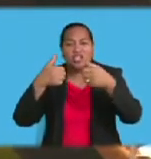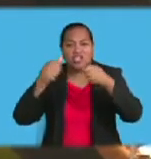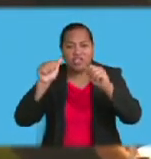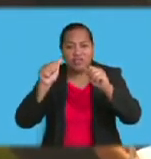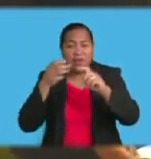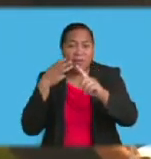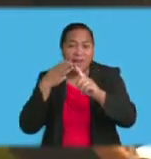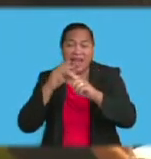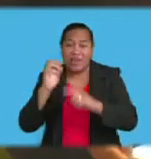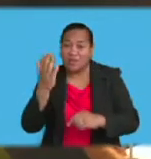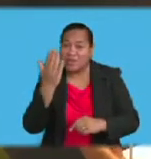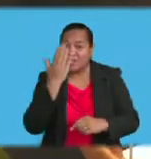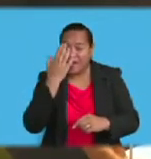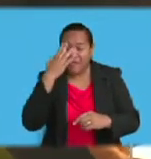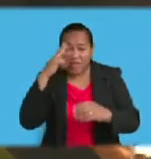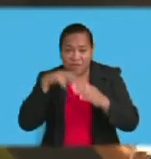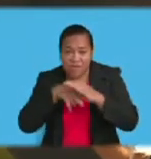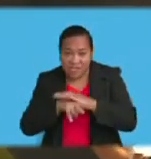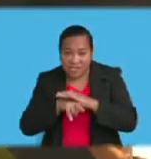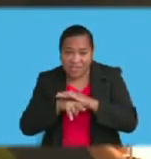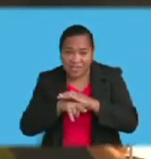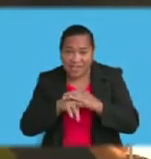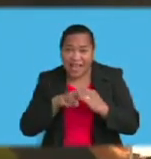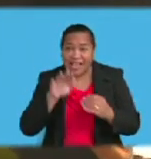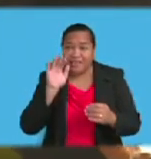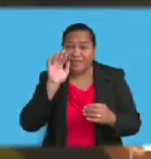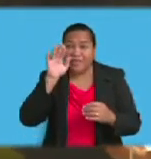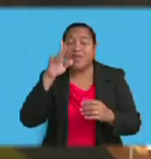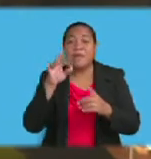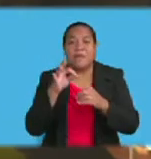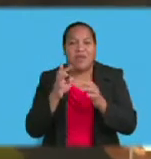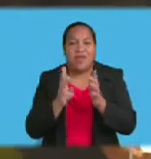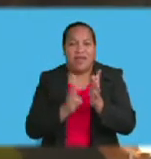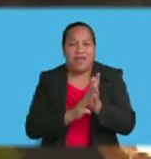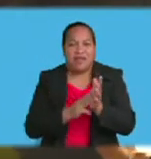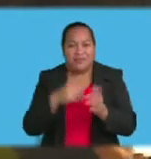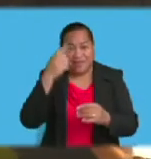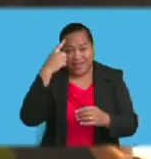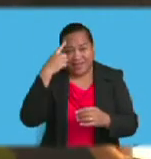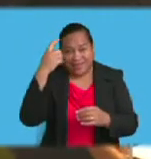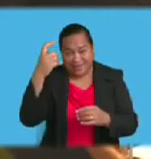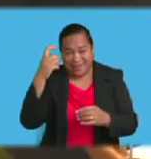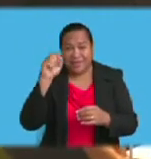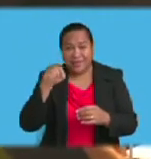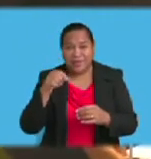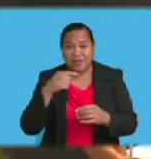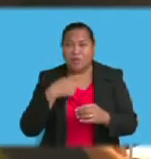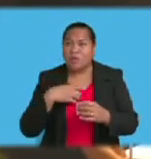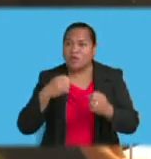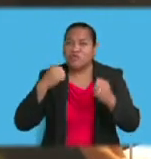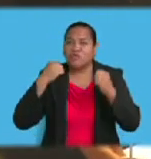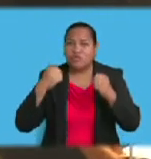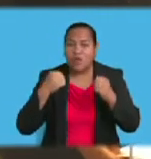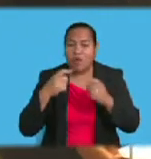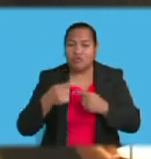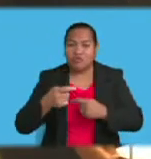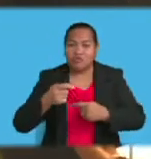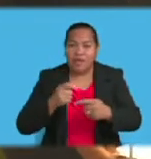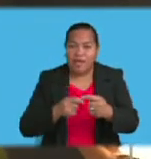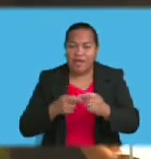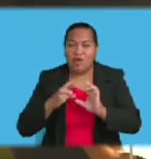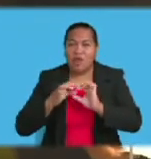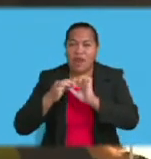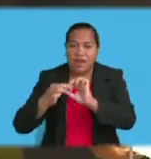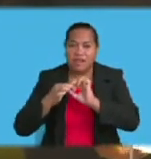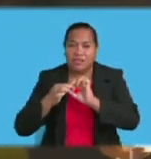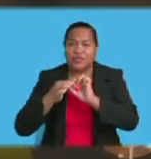mainly as a result of the vision and the foresight of the Honourable Prime Minister, and based on the strong trade and investment relationship that